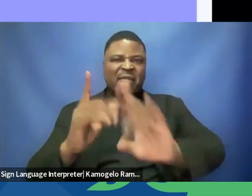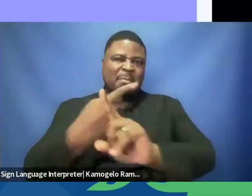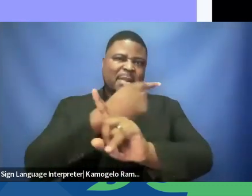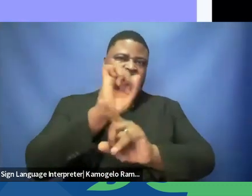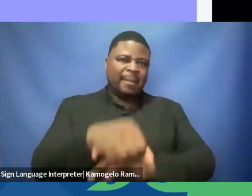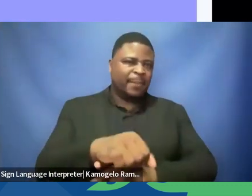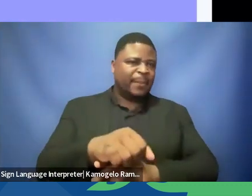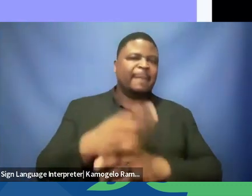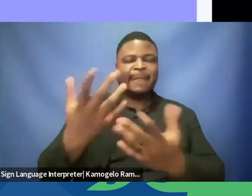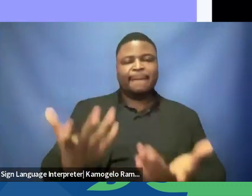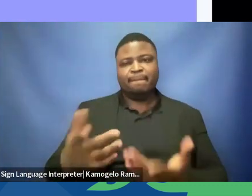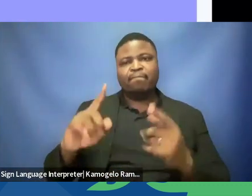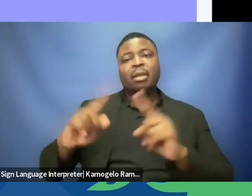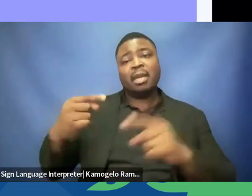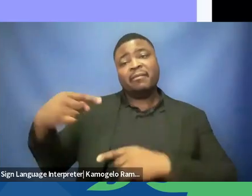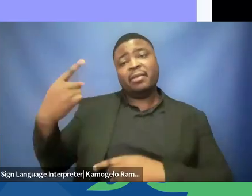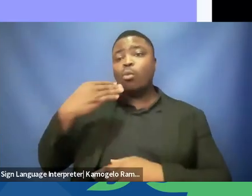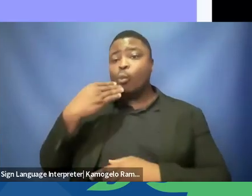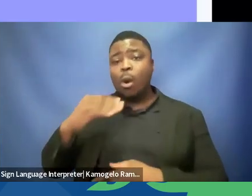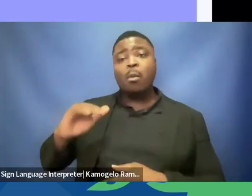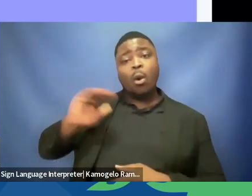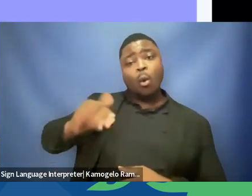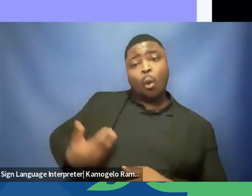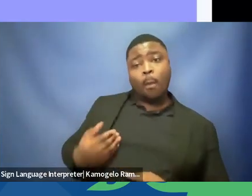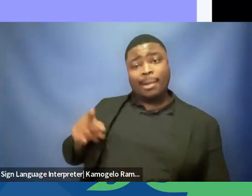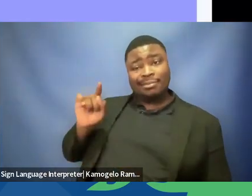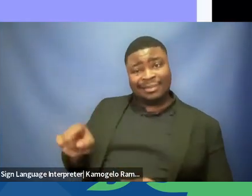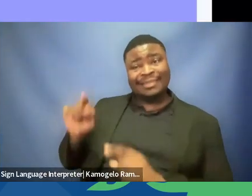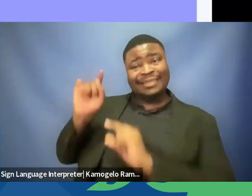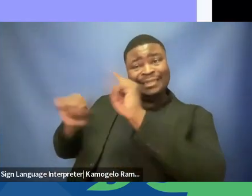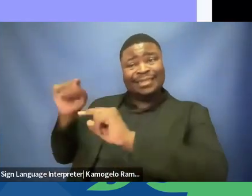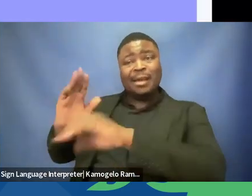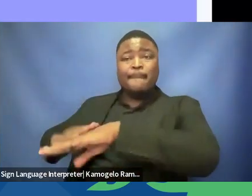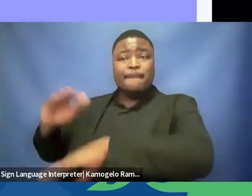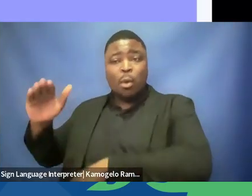also, women faced a lot of stigma more than the men population.